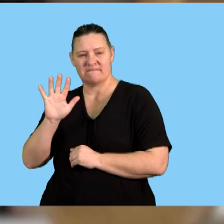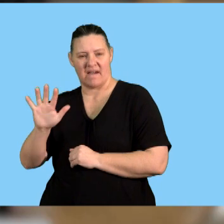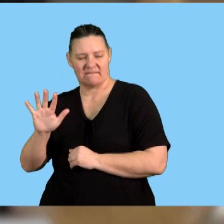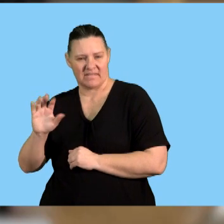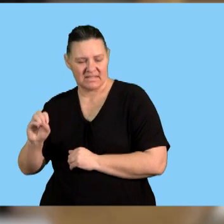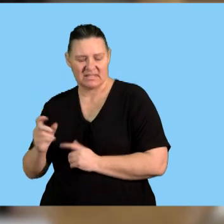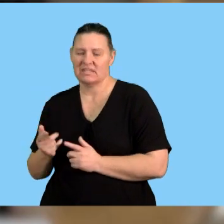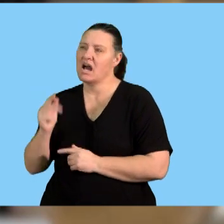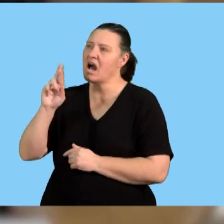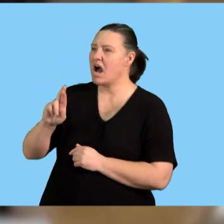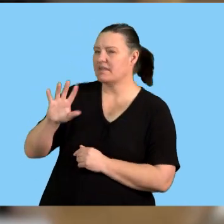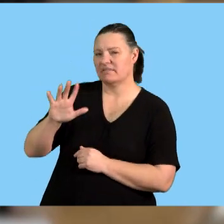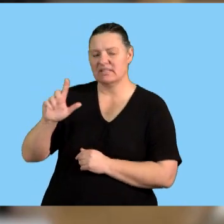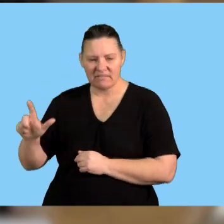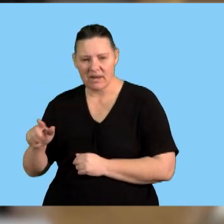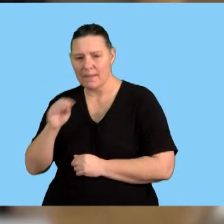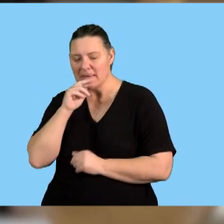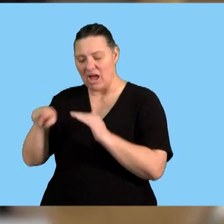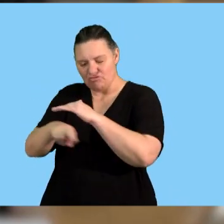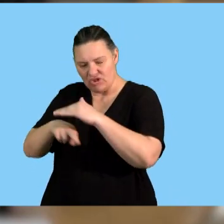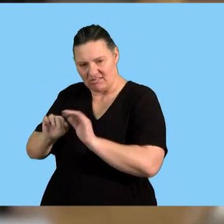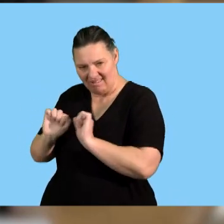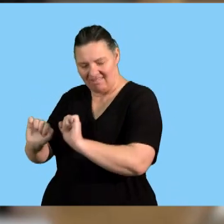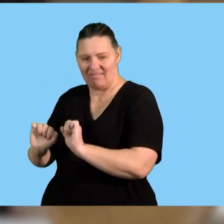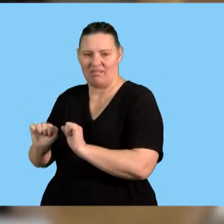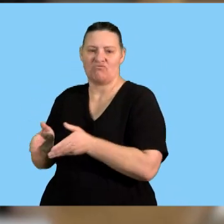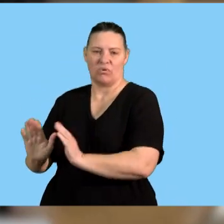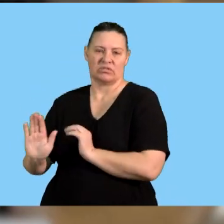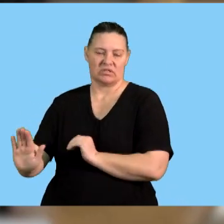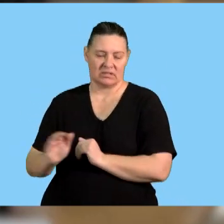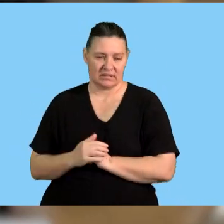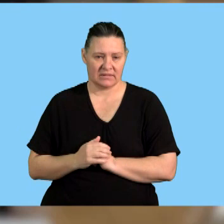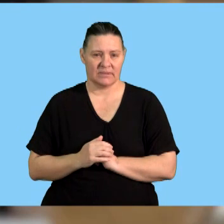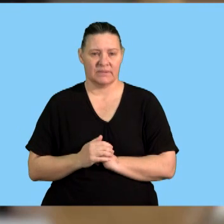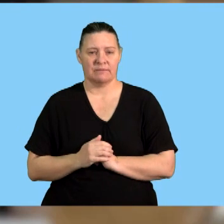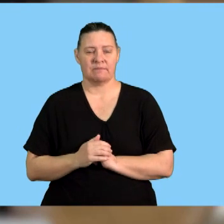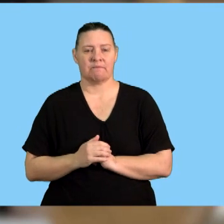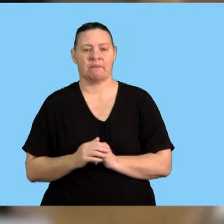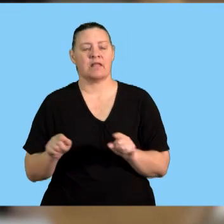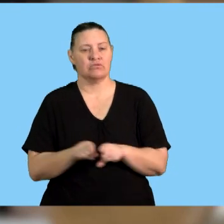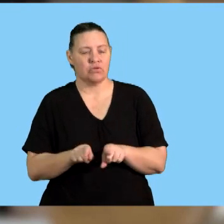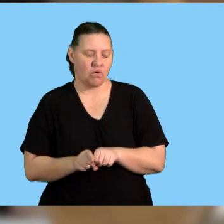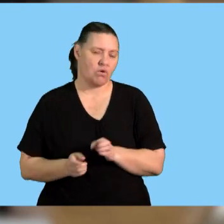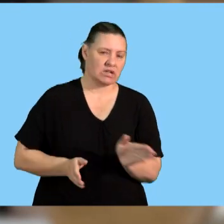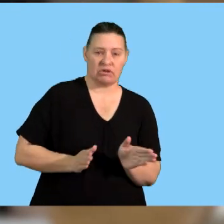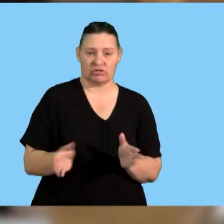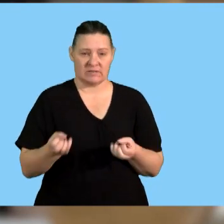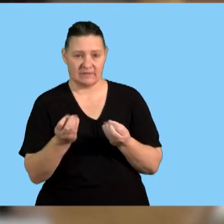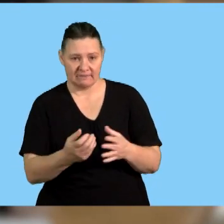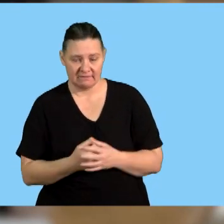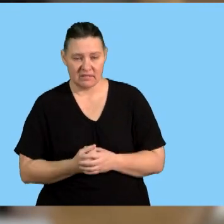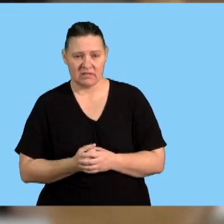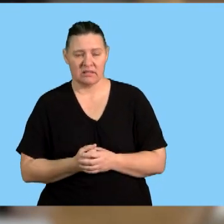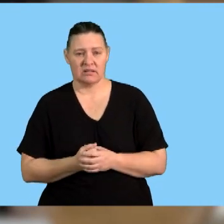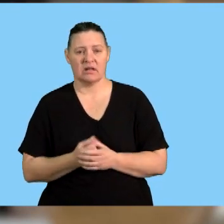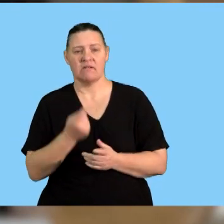R550, R57, they are regional roads. Now you will also be asked to give directions. So now when